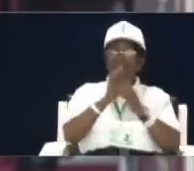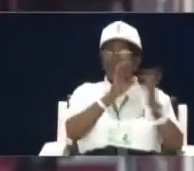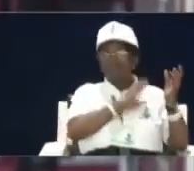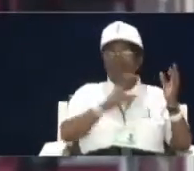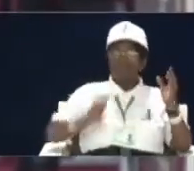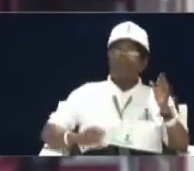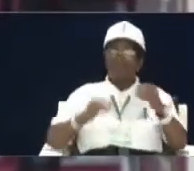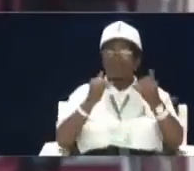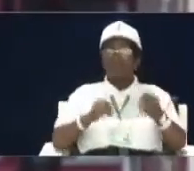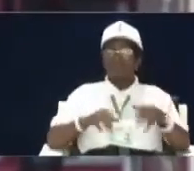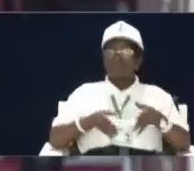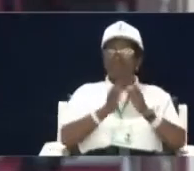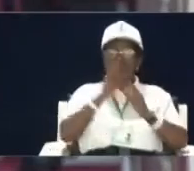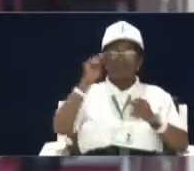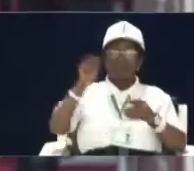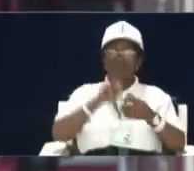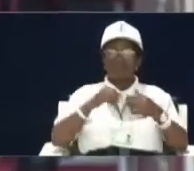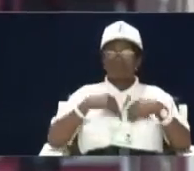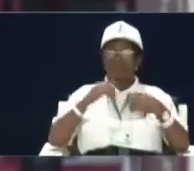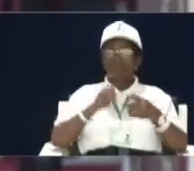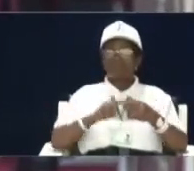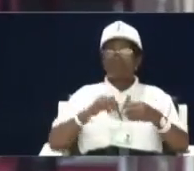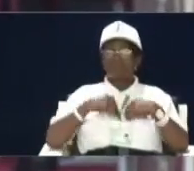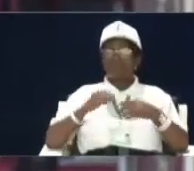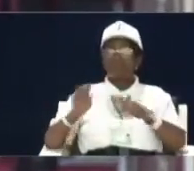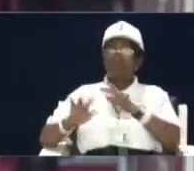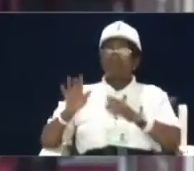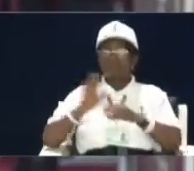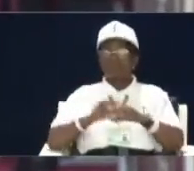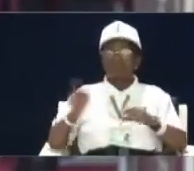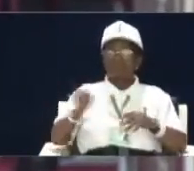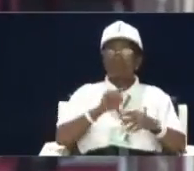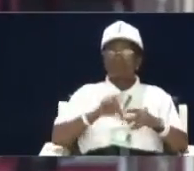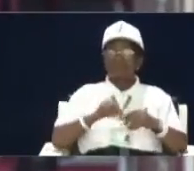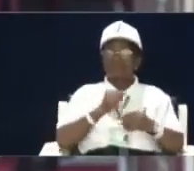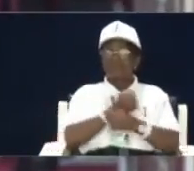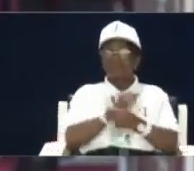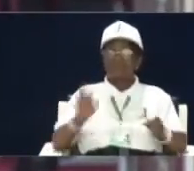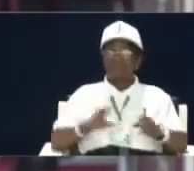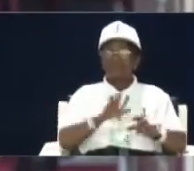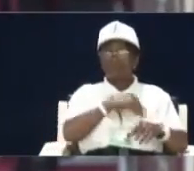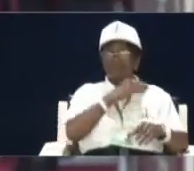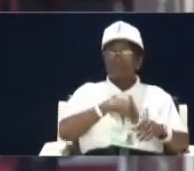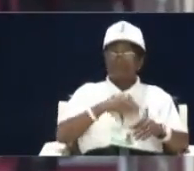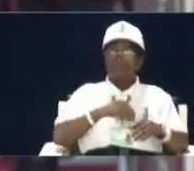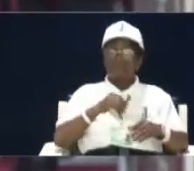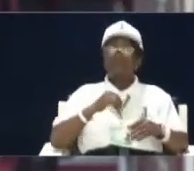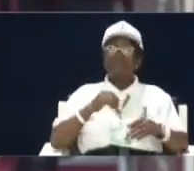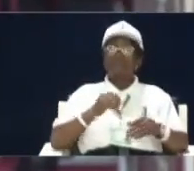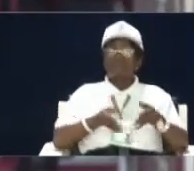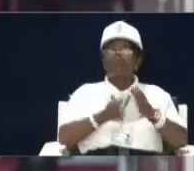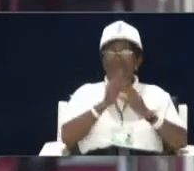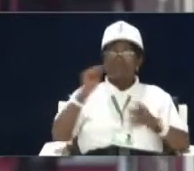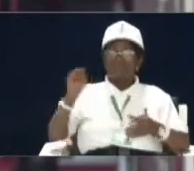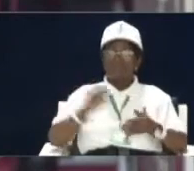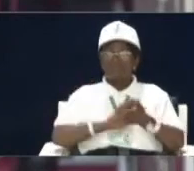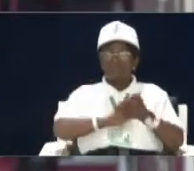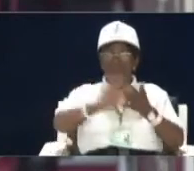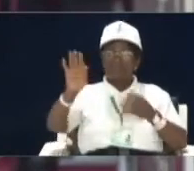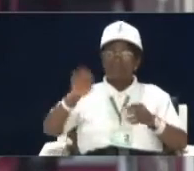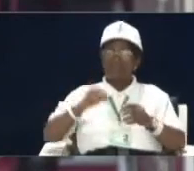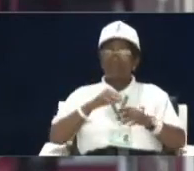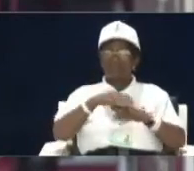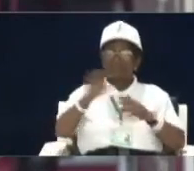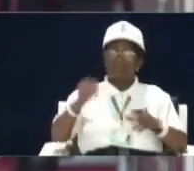you. Ask him to save your soul. Ask him to wipe away all your sins. Everything that can